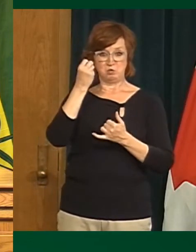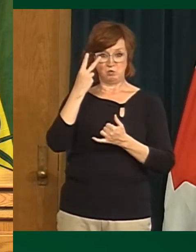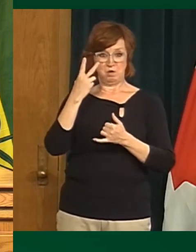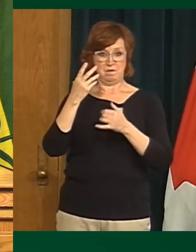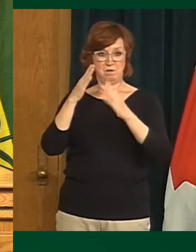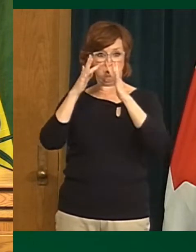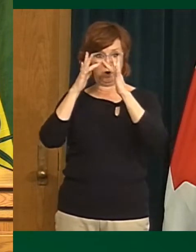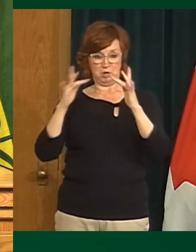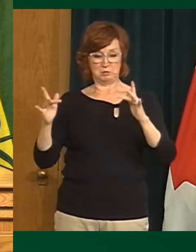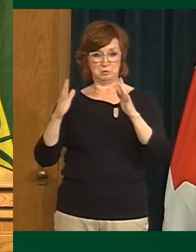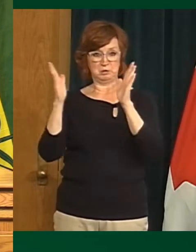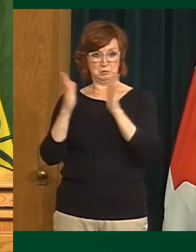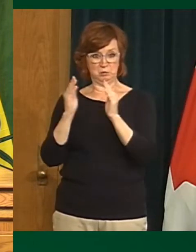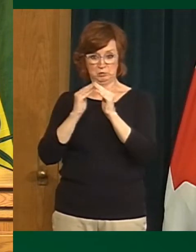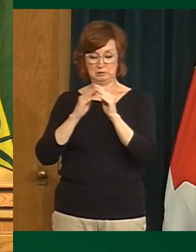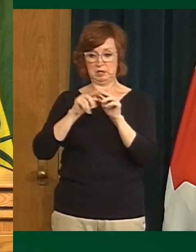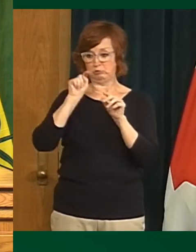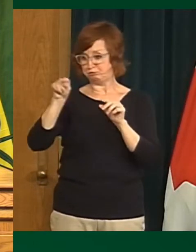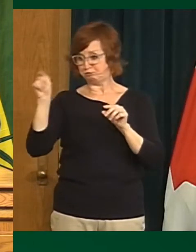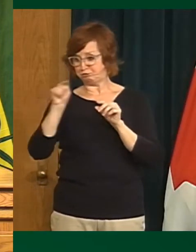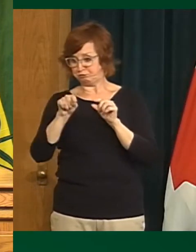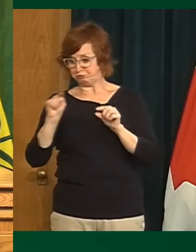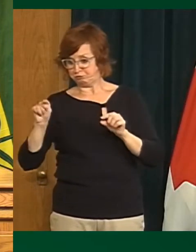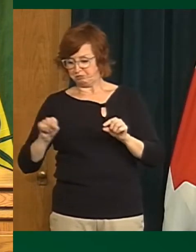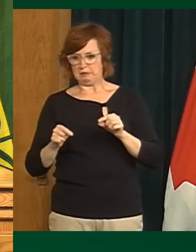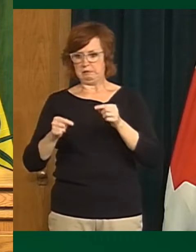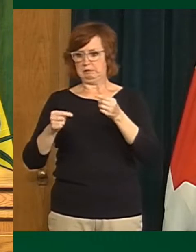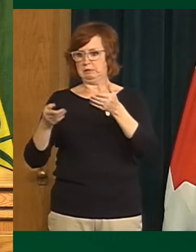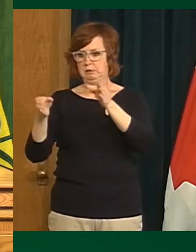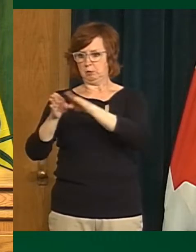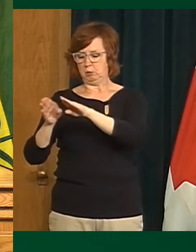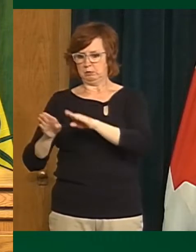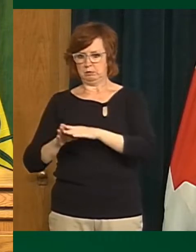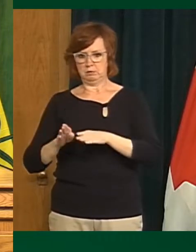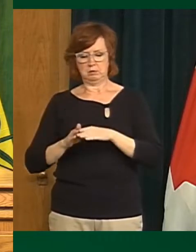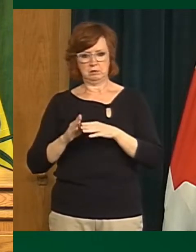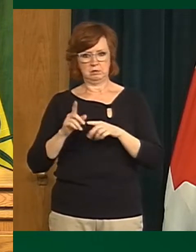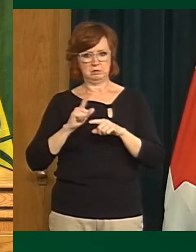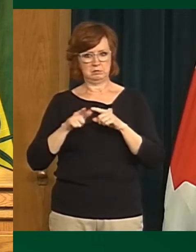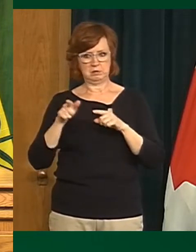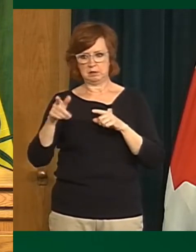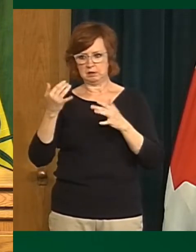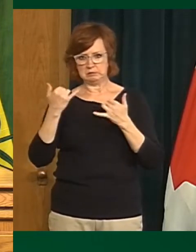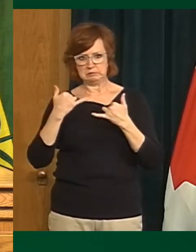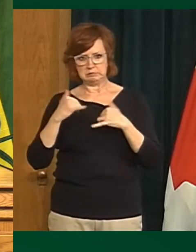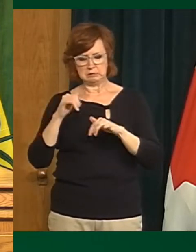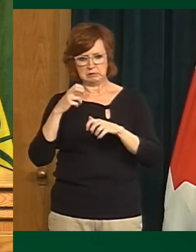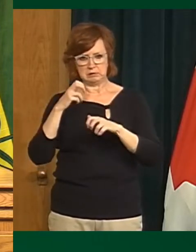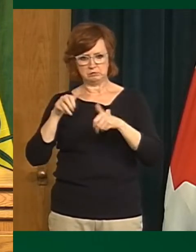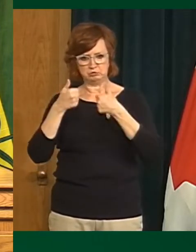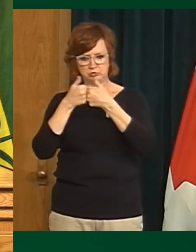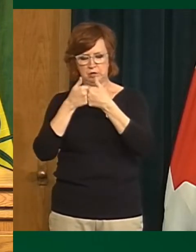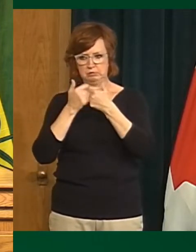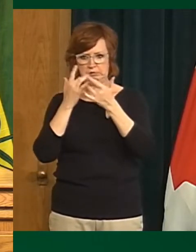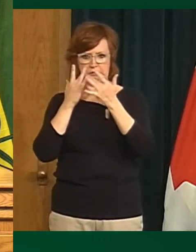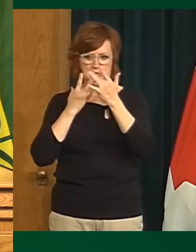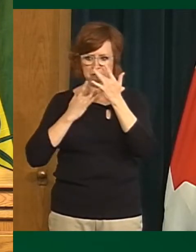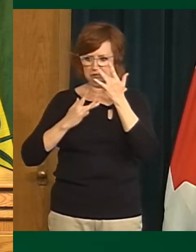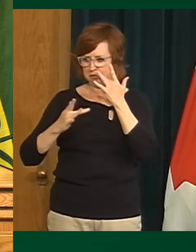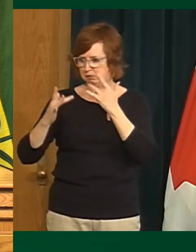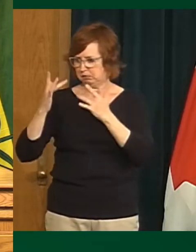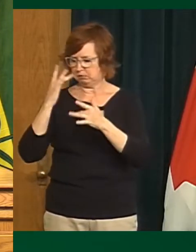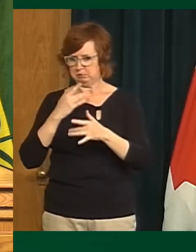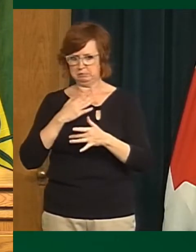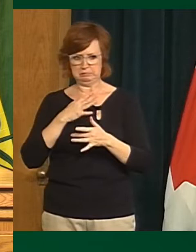move staff from larger centers to these rural places then? And how would that work? Well, in